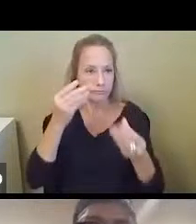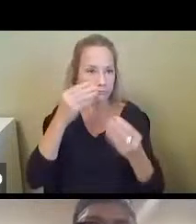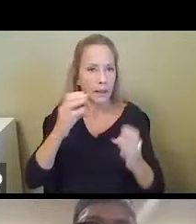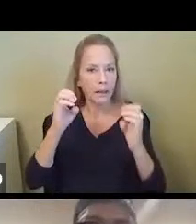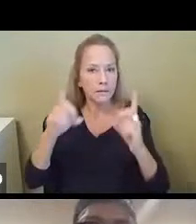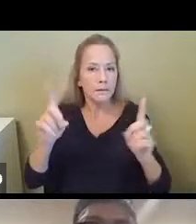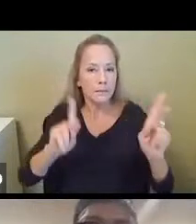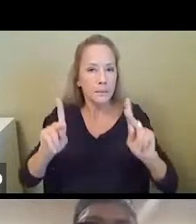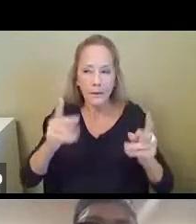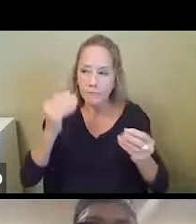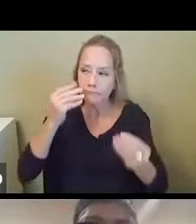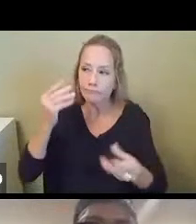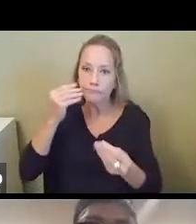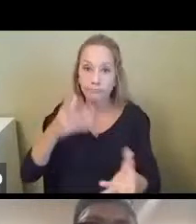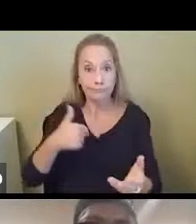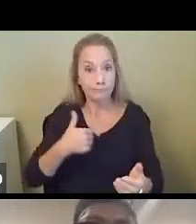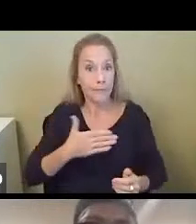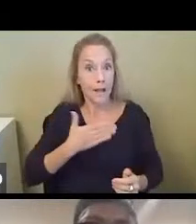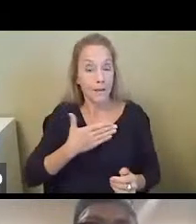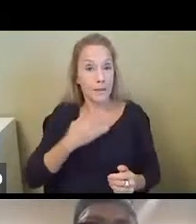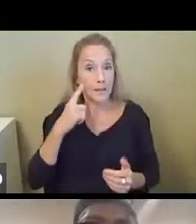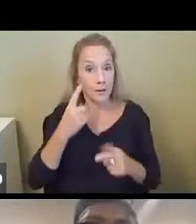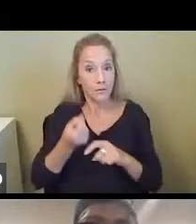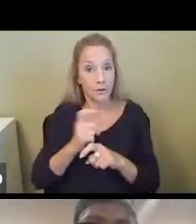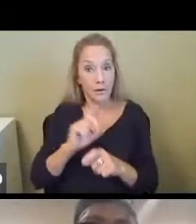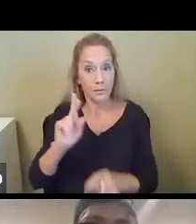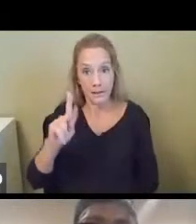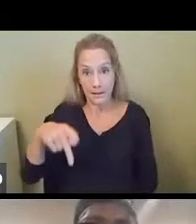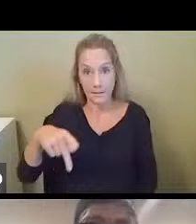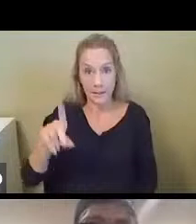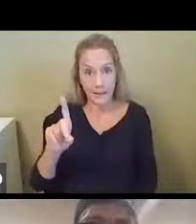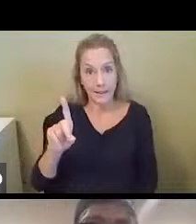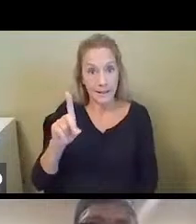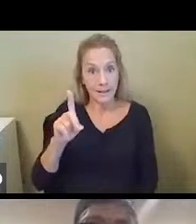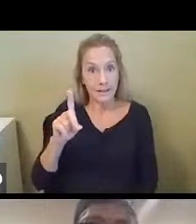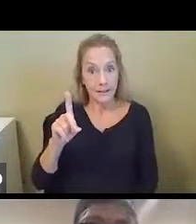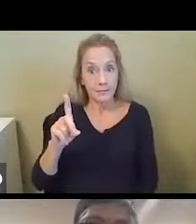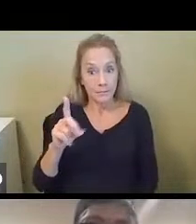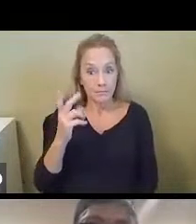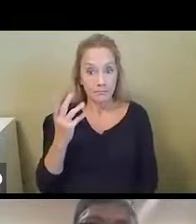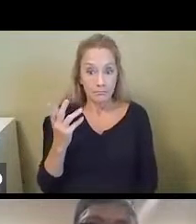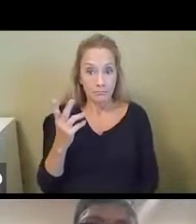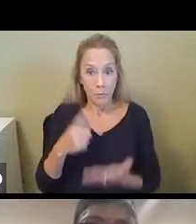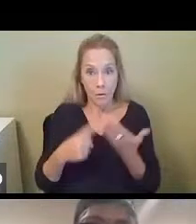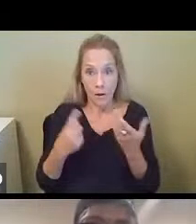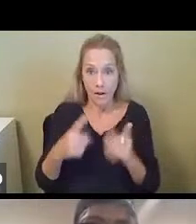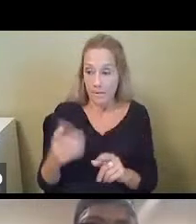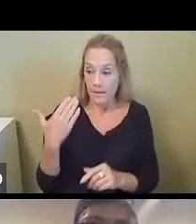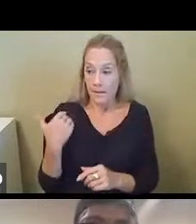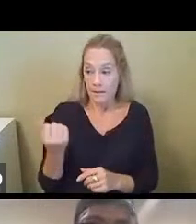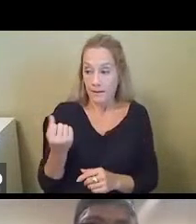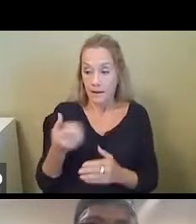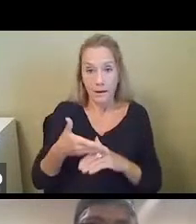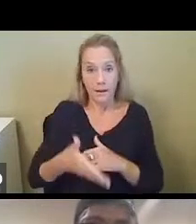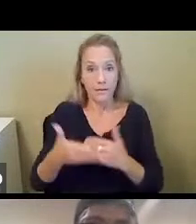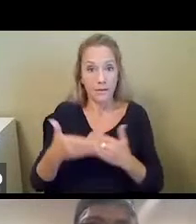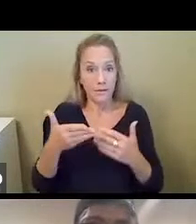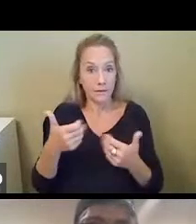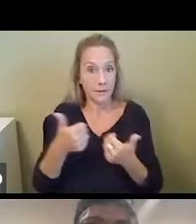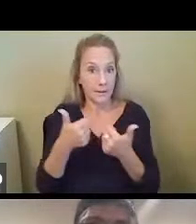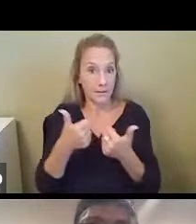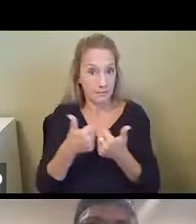was happy to hear what KPD said as far as seeing how things went last weekend, given the game.